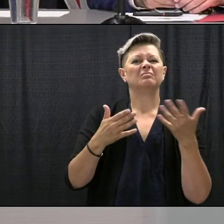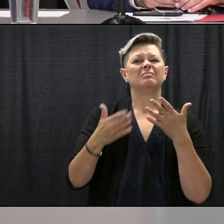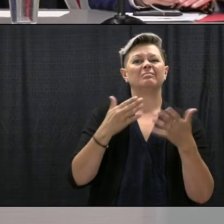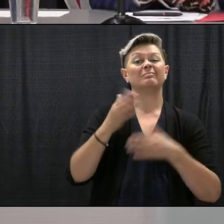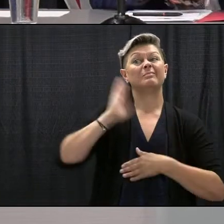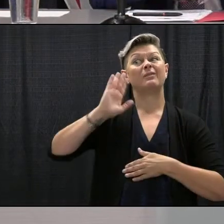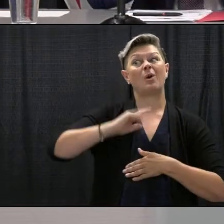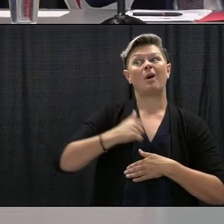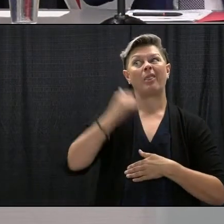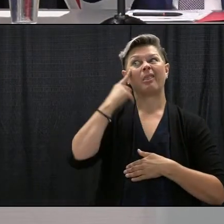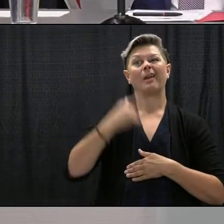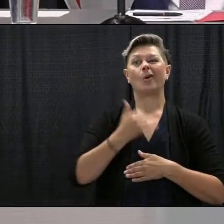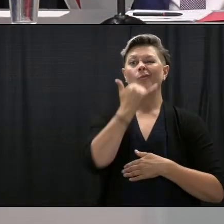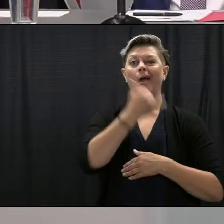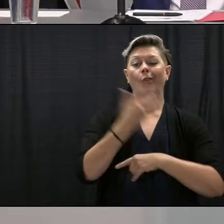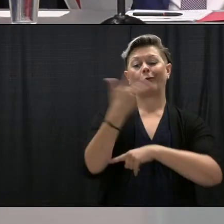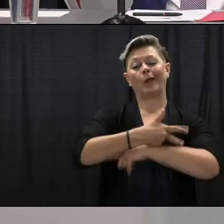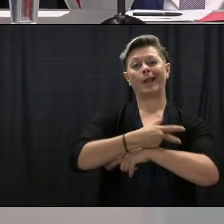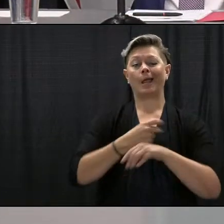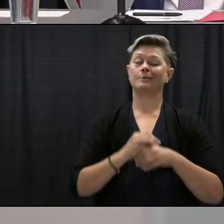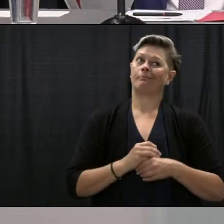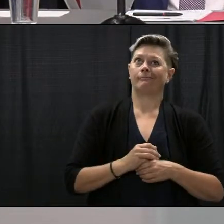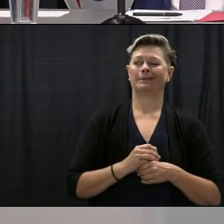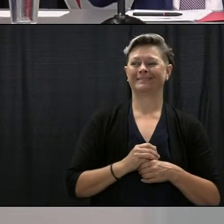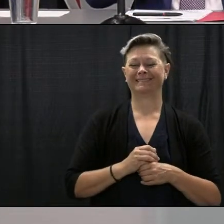in the past, I think.